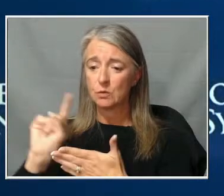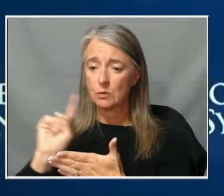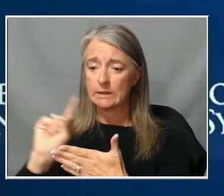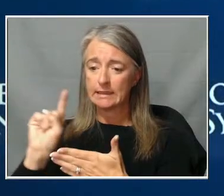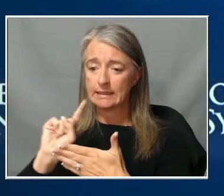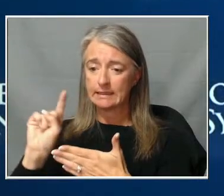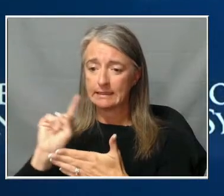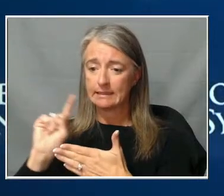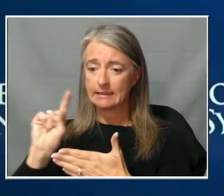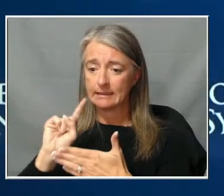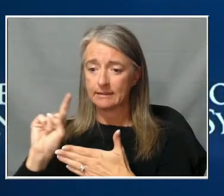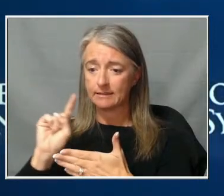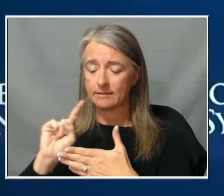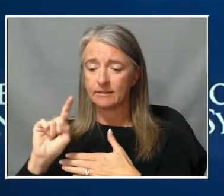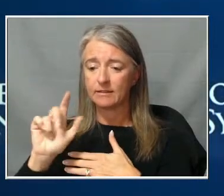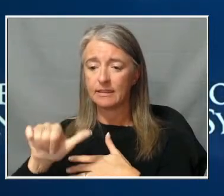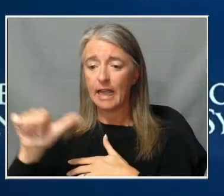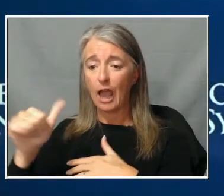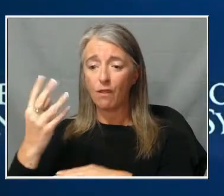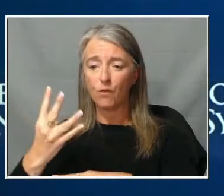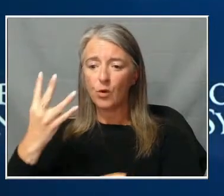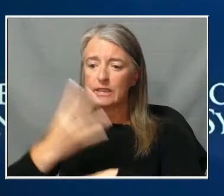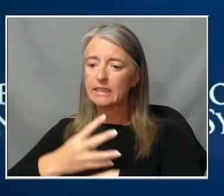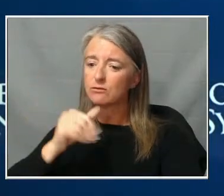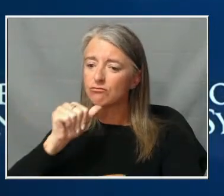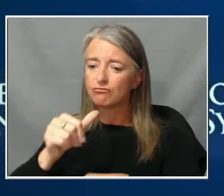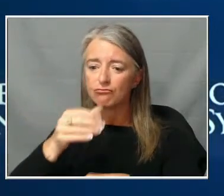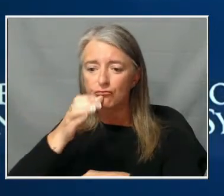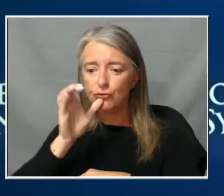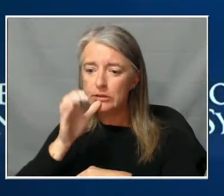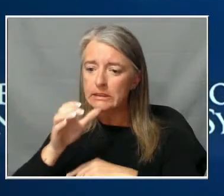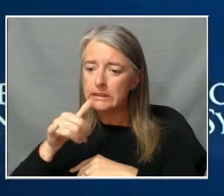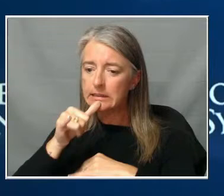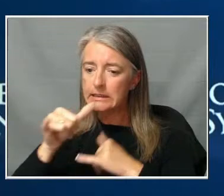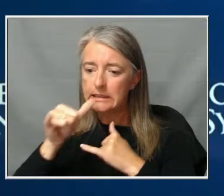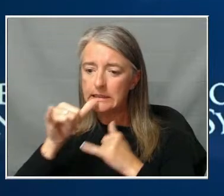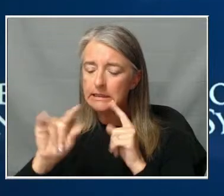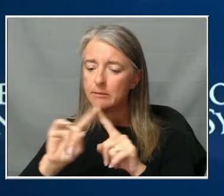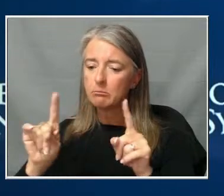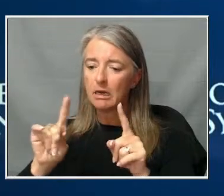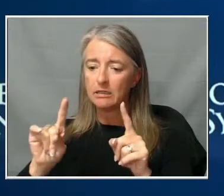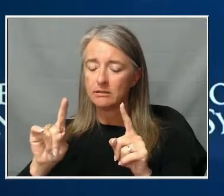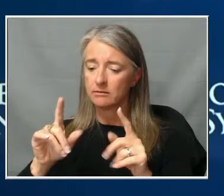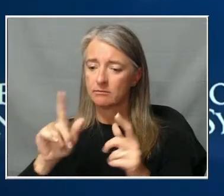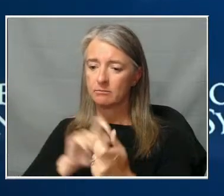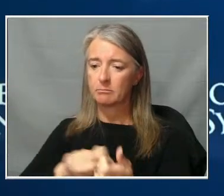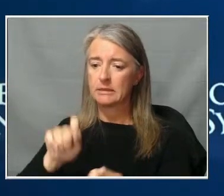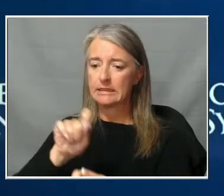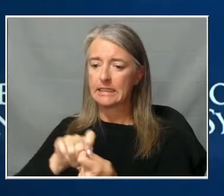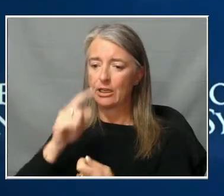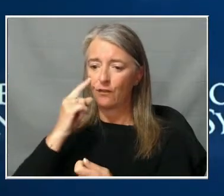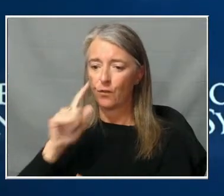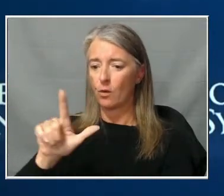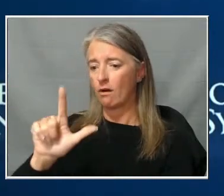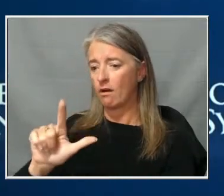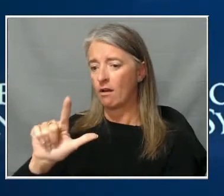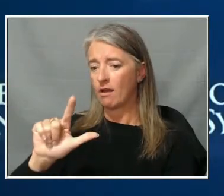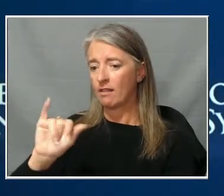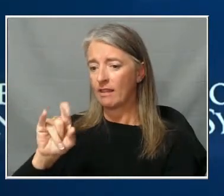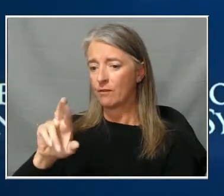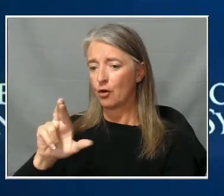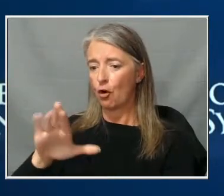don't drink the other 4 days of the week, is particularly for the liver. That kind of on and